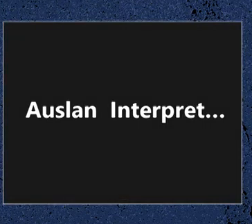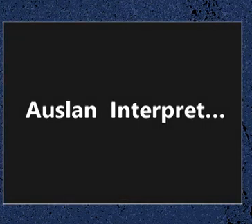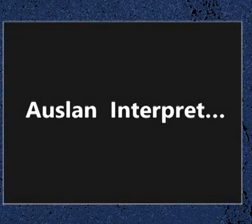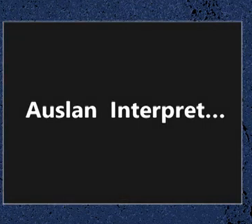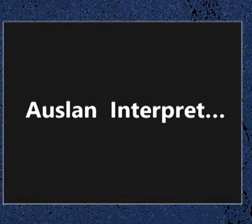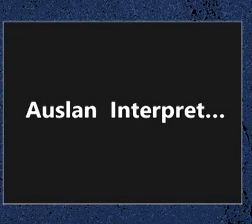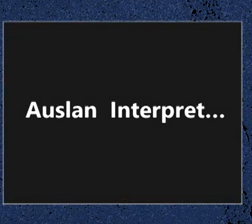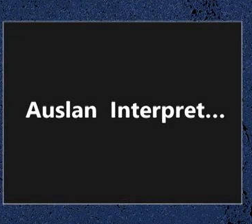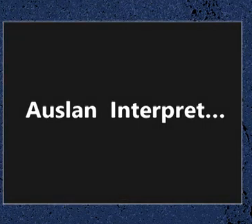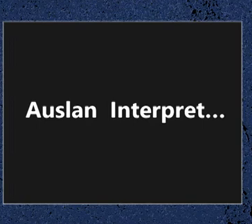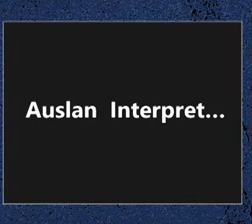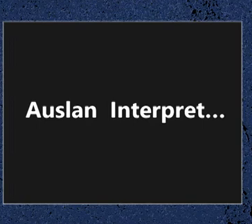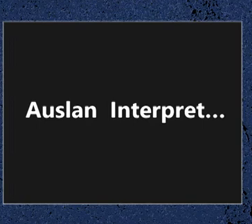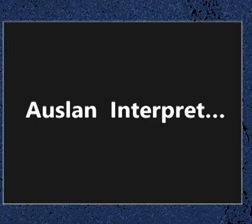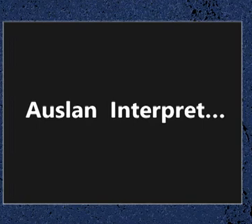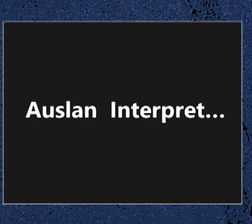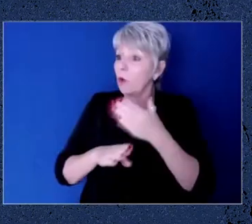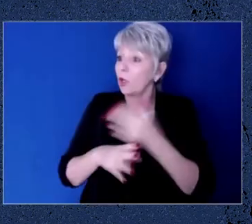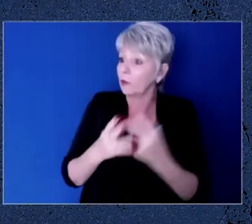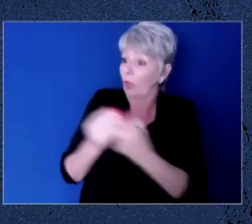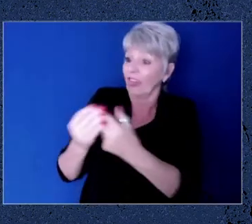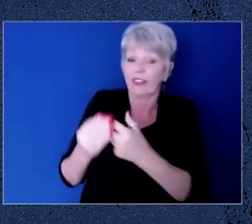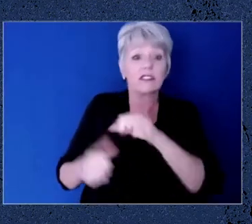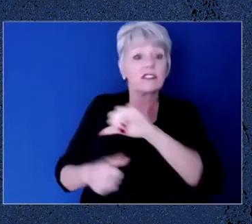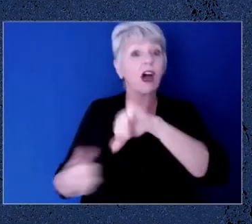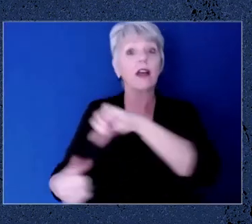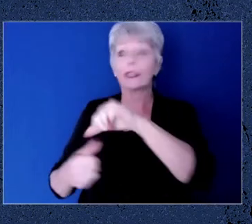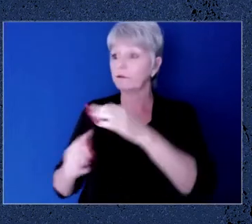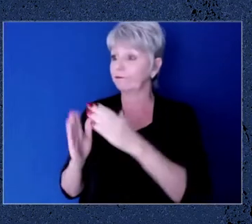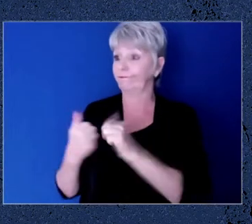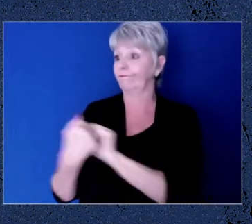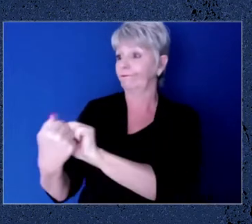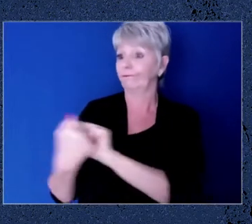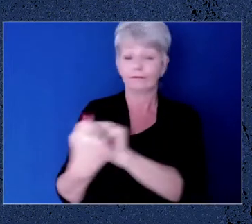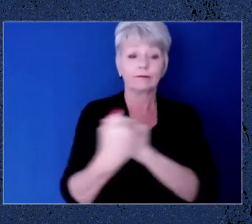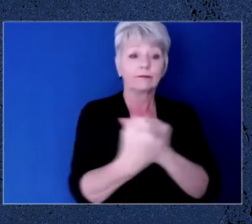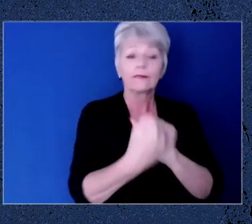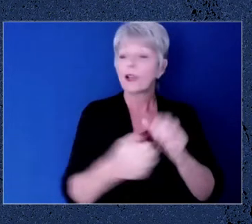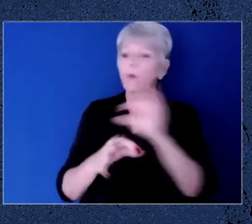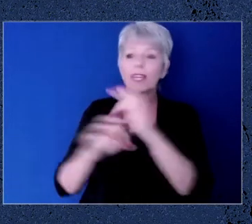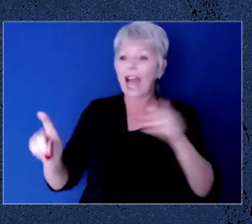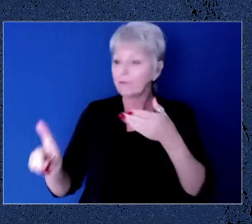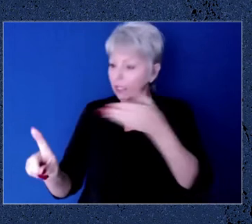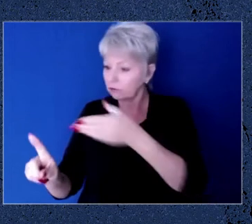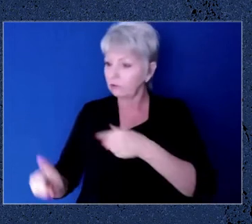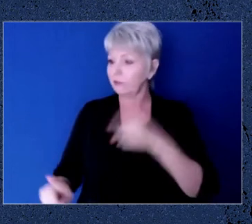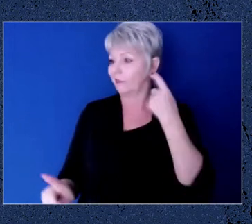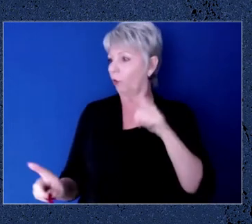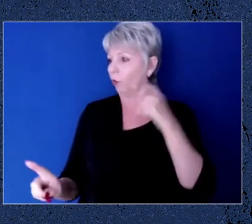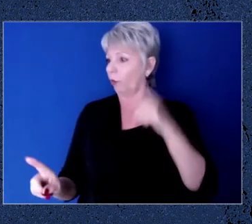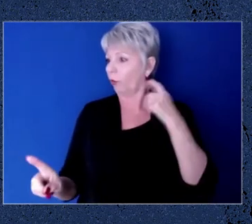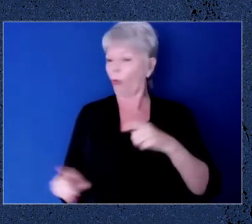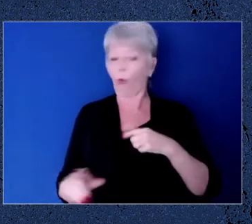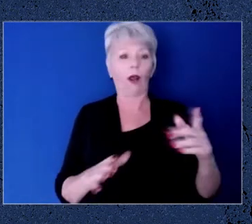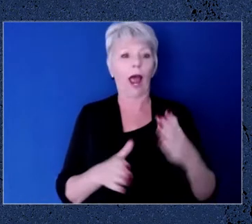about servicing society. You know, and for too long, we've just served a particular sector of society and ignored Aboriginal people and